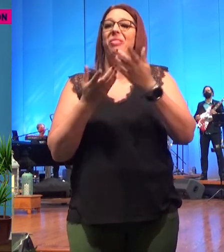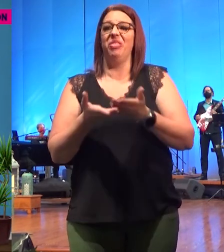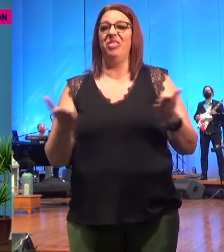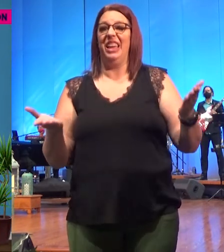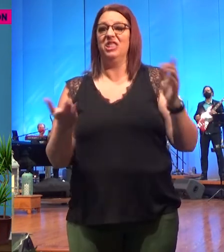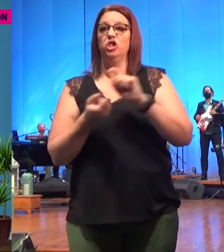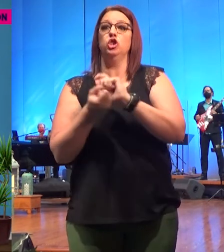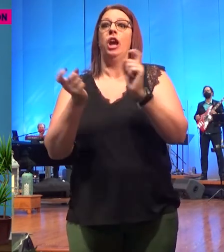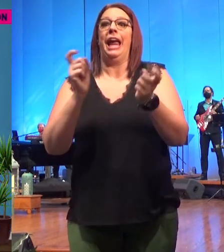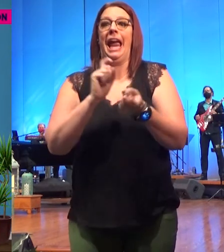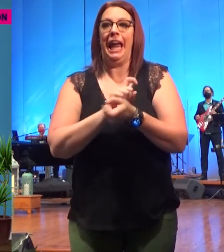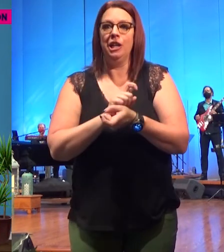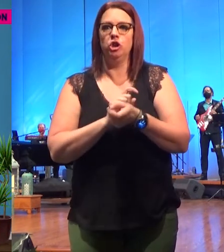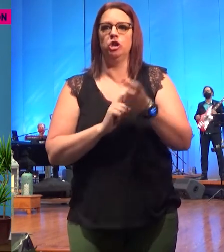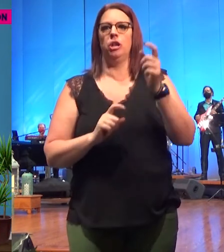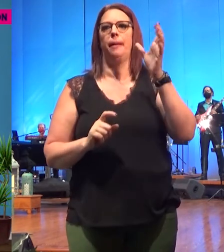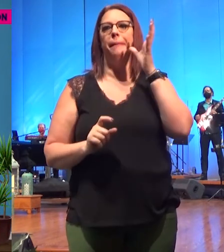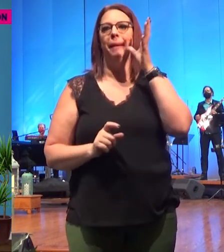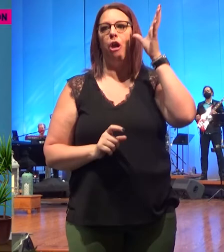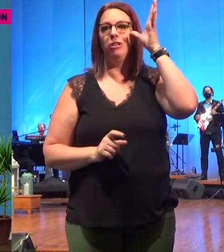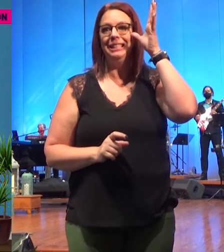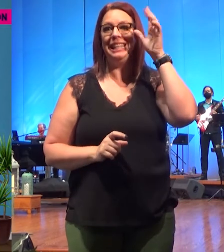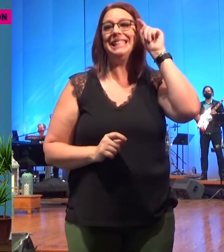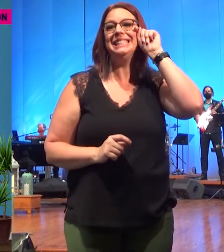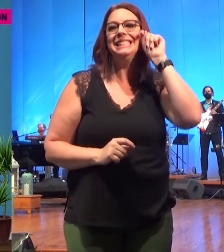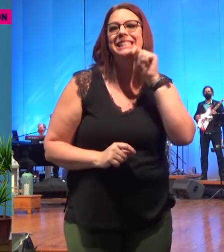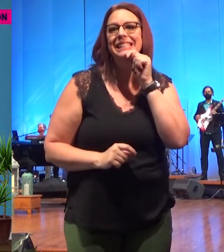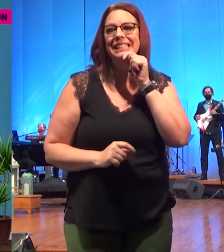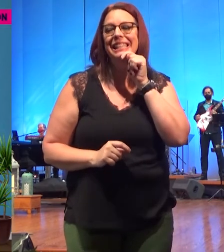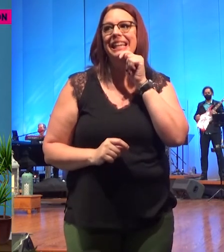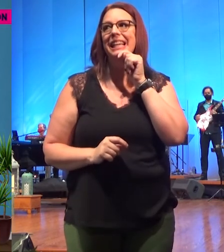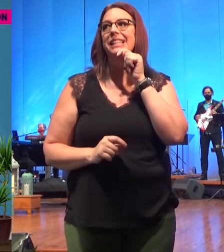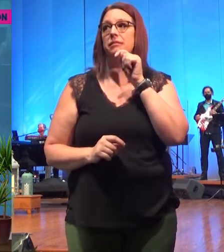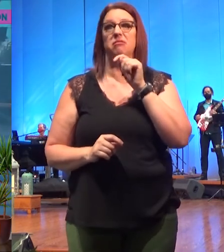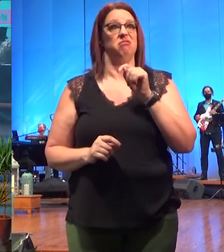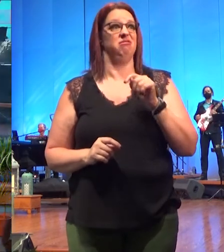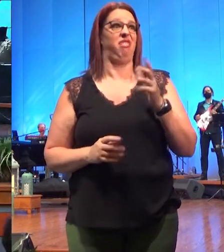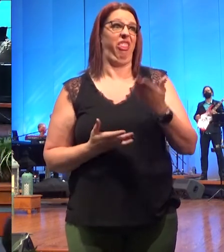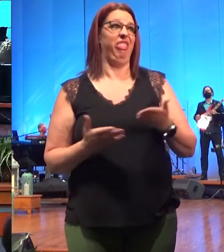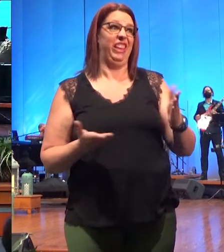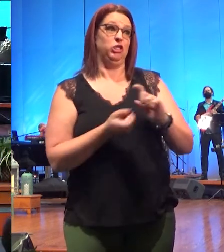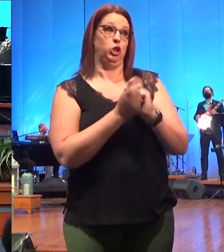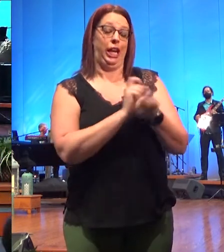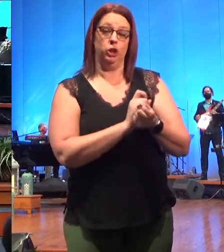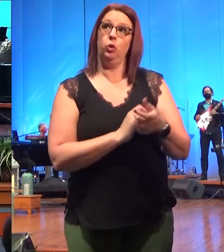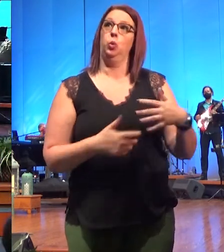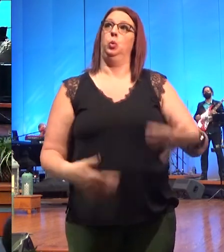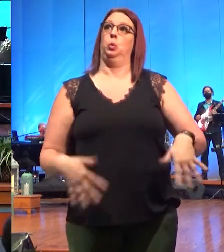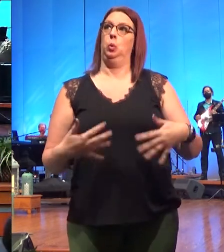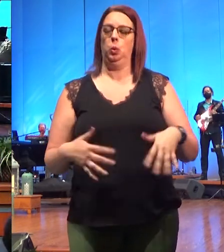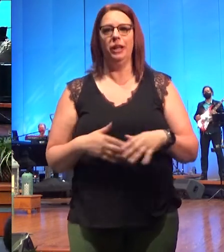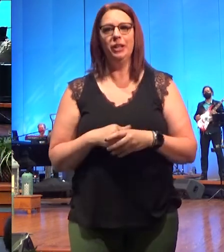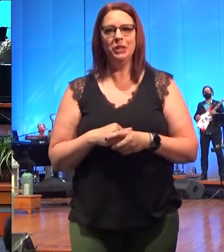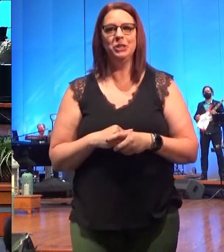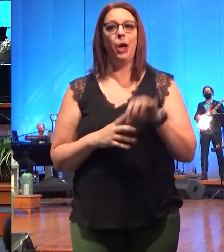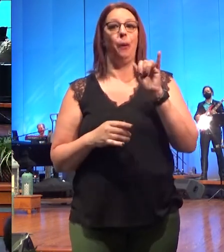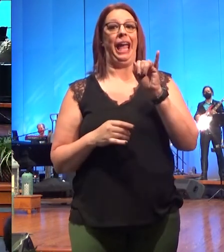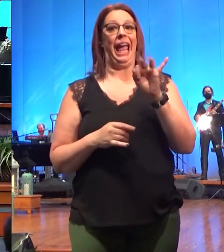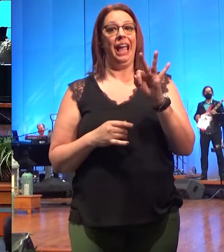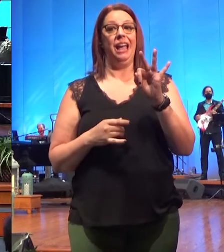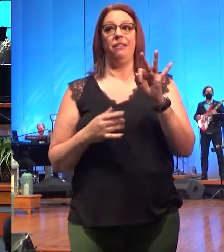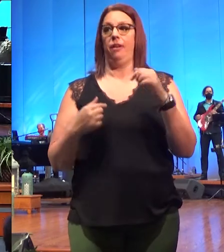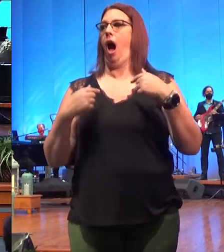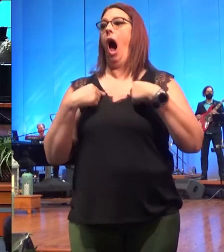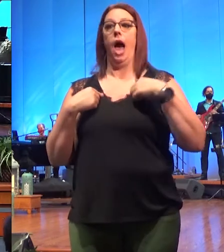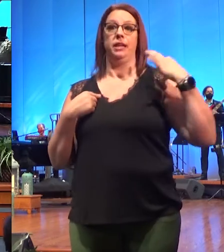tweens and teens with love and logic. Things do change right then and there, don't they? Yep, they change. So if you would like to I